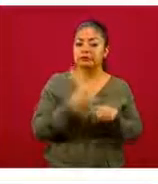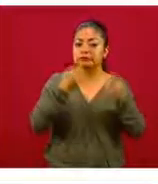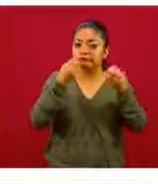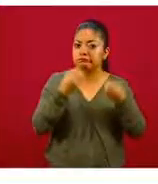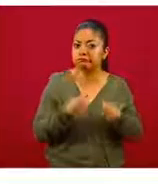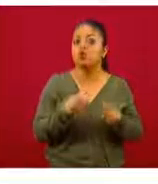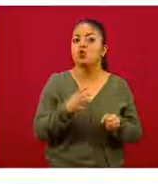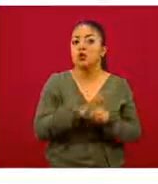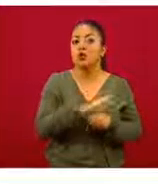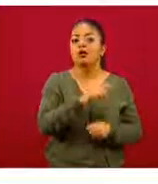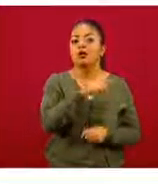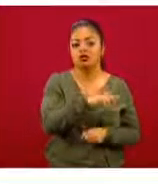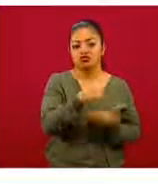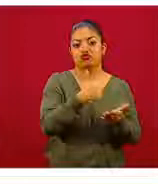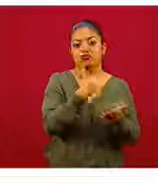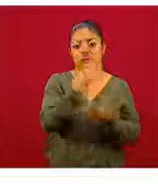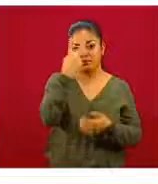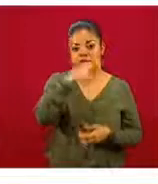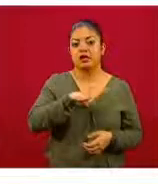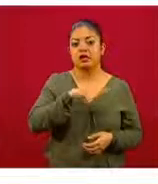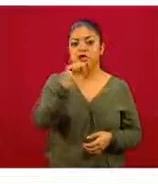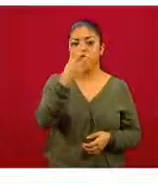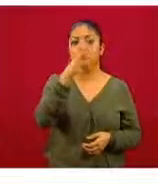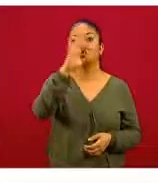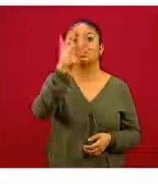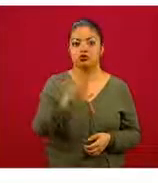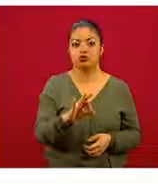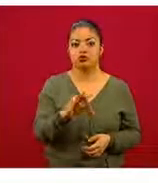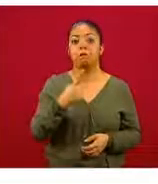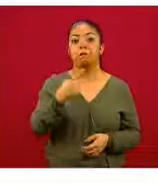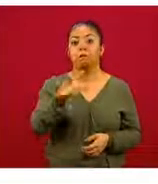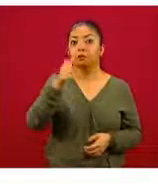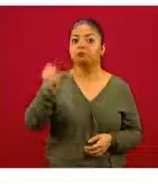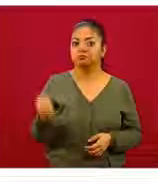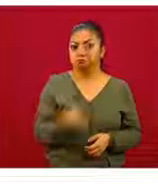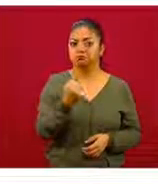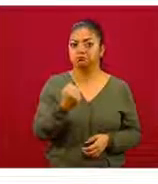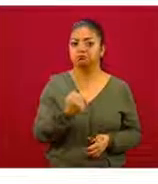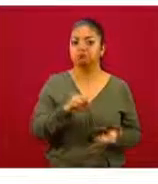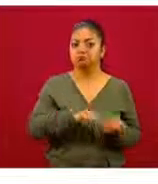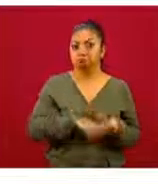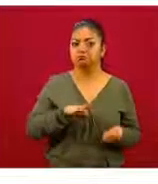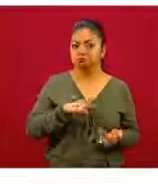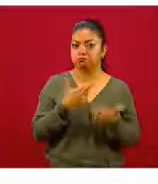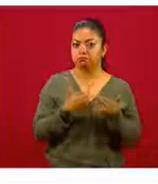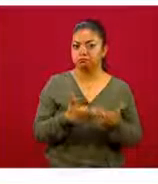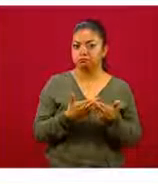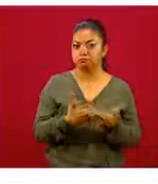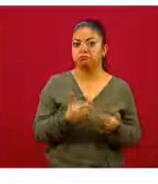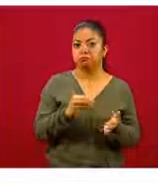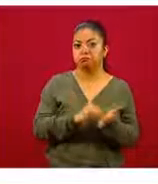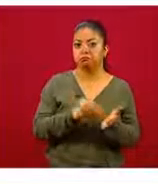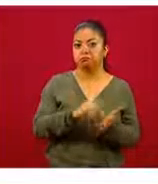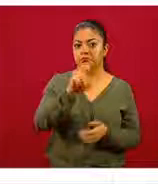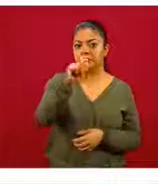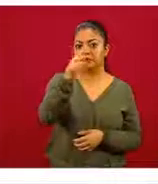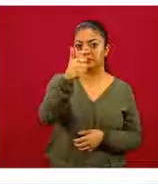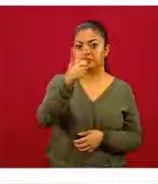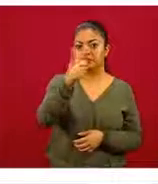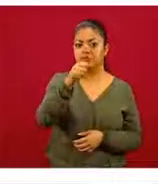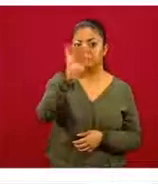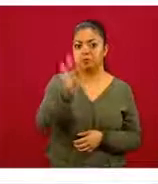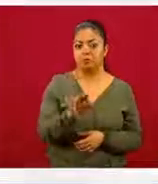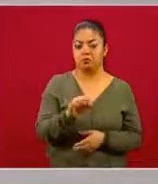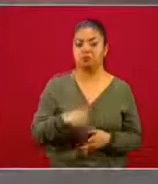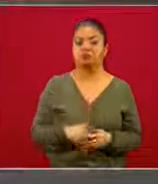over at the left-hand side, you can see Mexico City, which has 64% occupancy rate. But very fortunately, we have